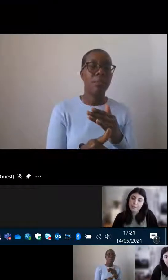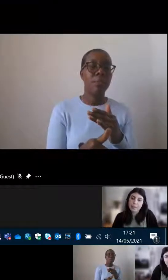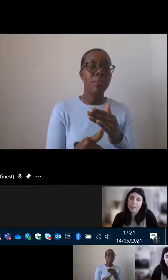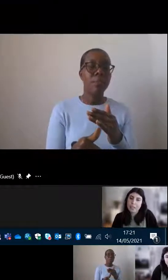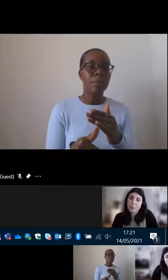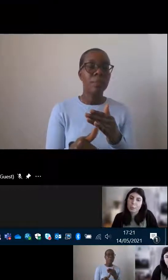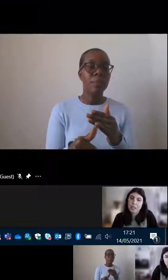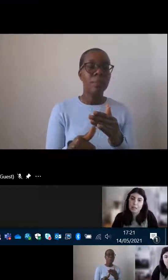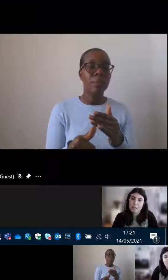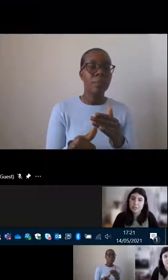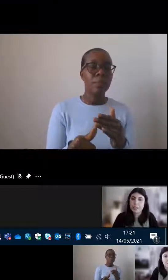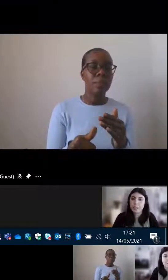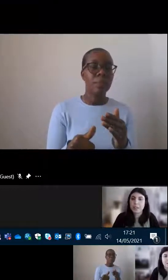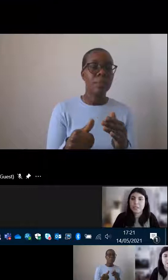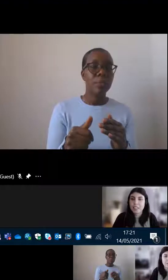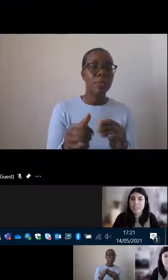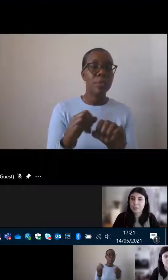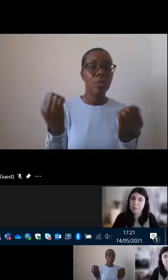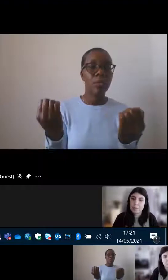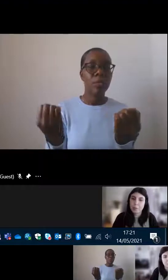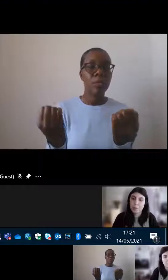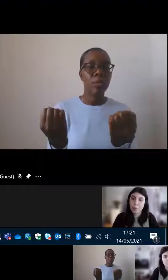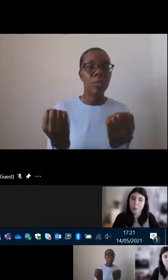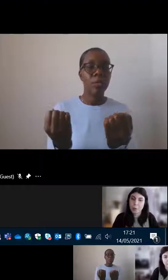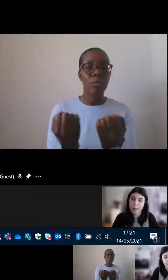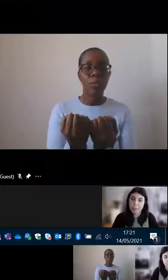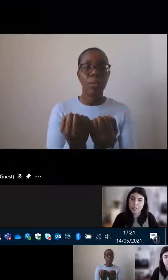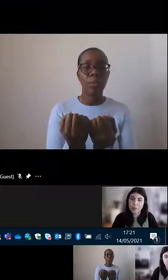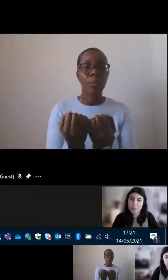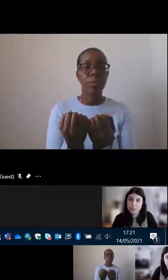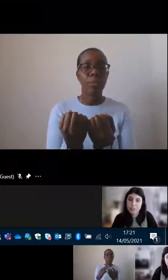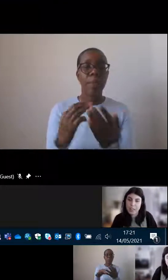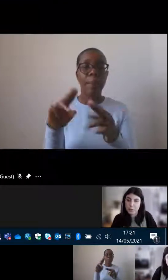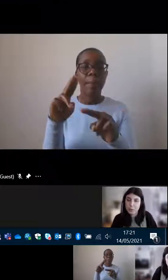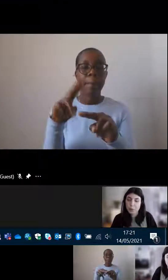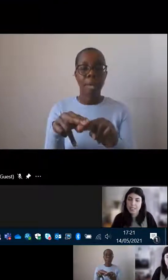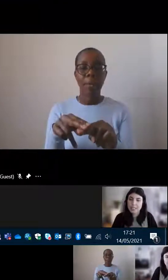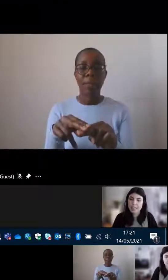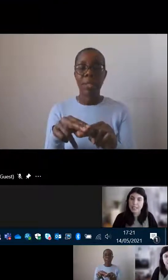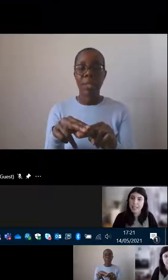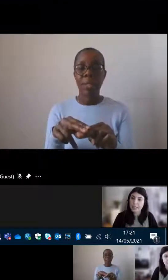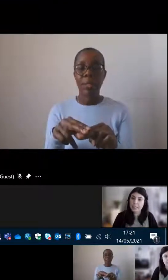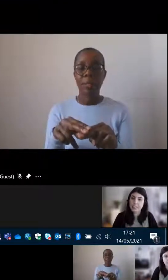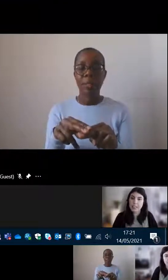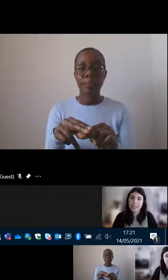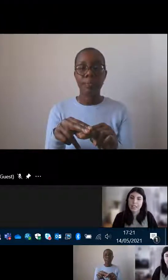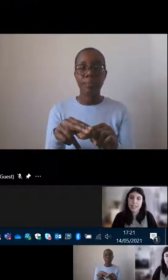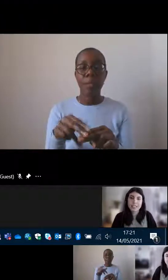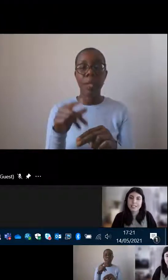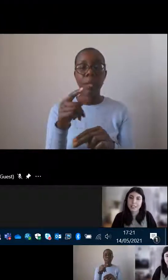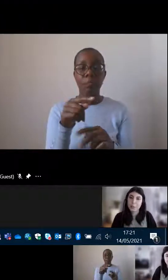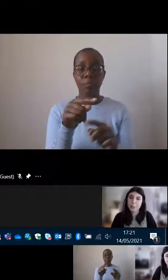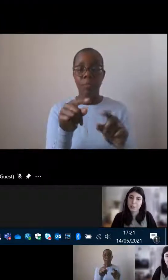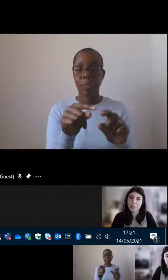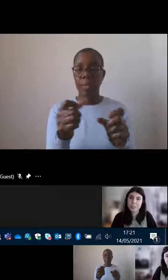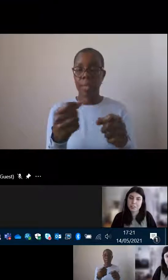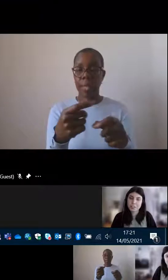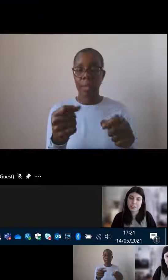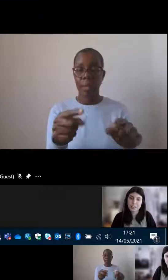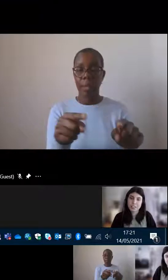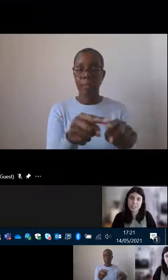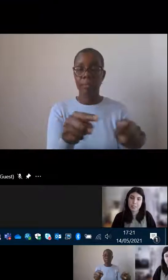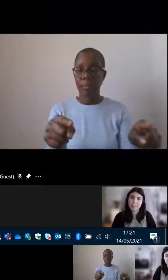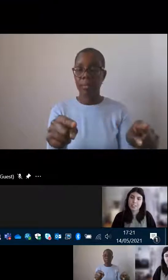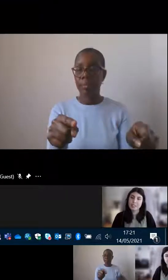www.earlystartgroup.com/parenting, then you will be able to find out a little bit more about the course available, what it entails, and to sign up if